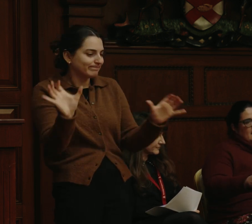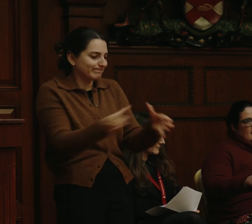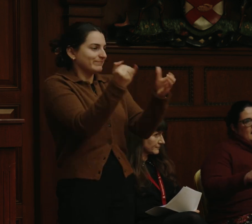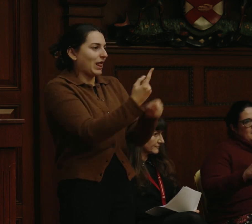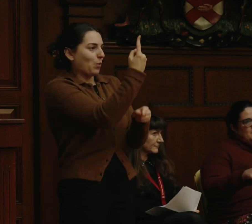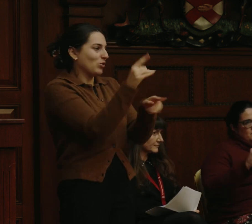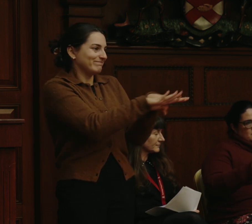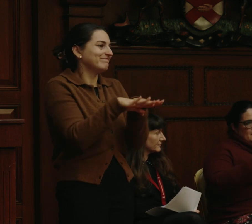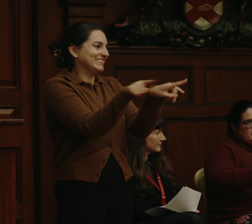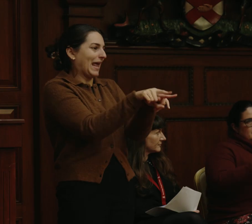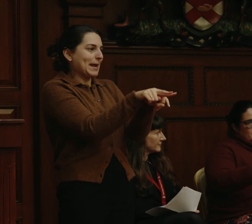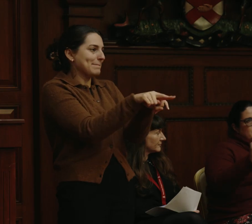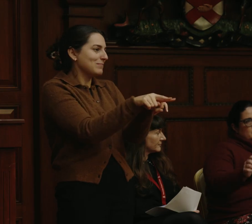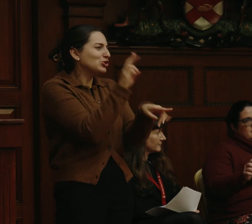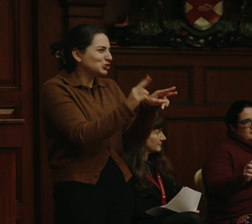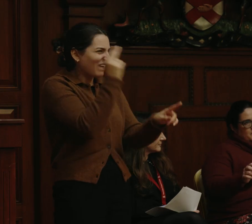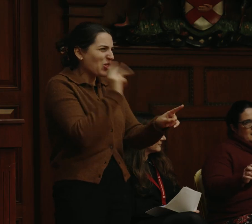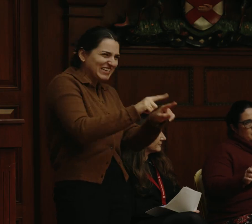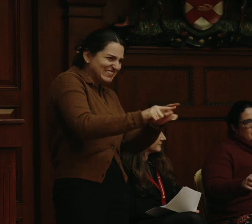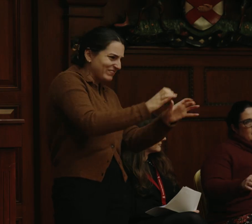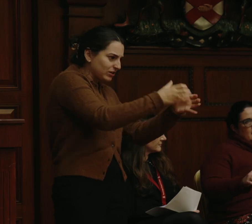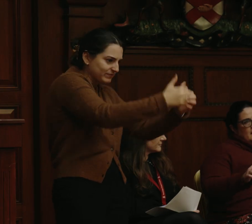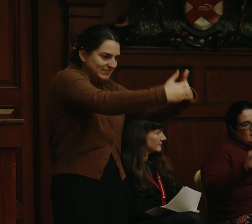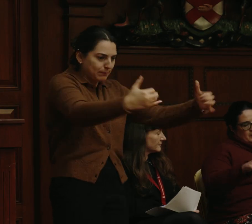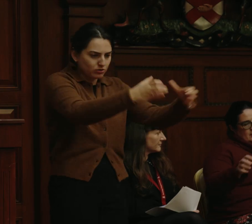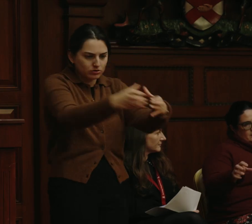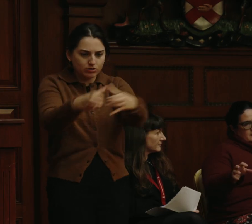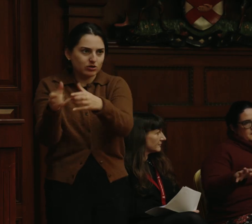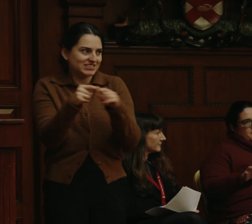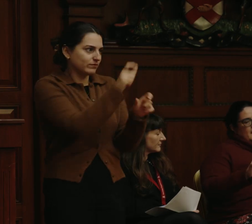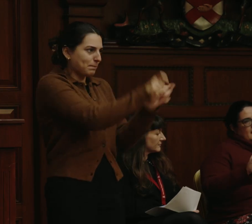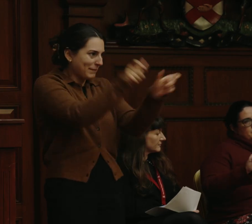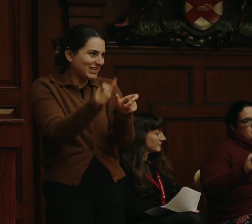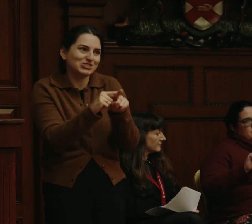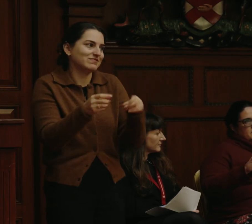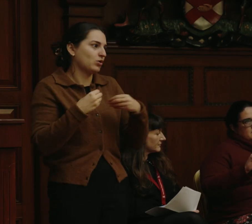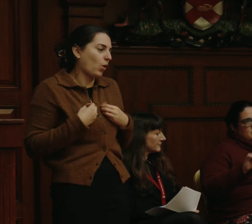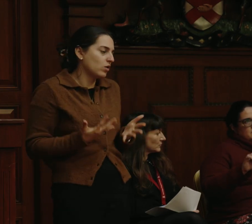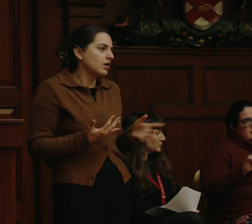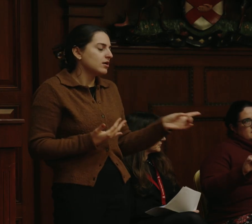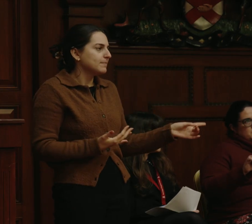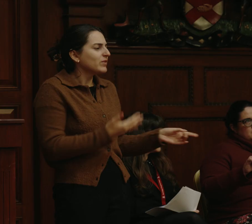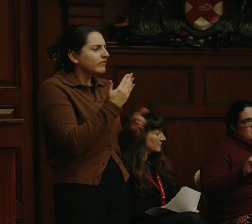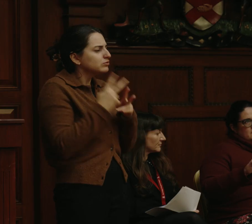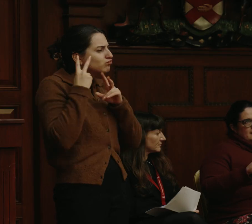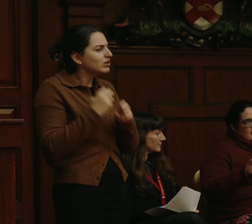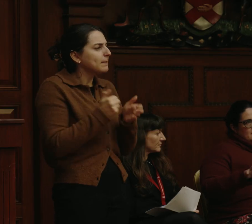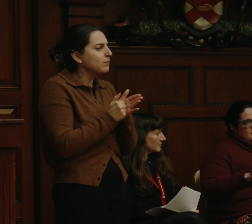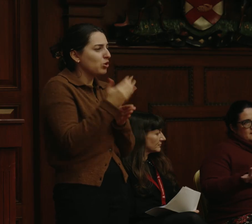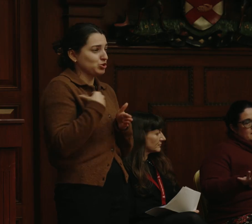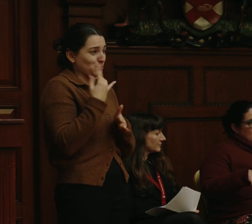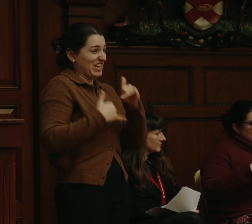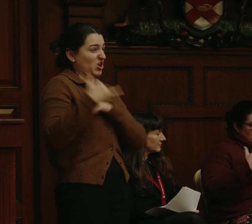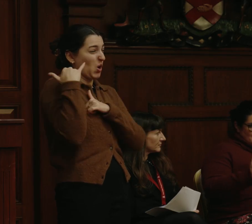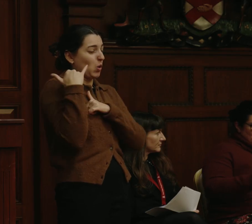entity, and maybe we should be looking at different subsets of patients. So there was some research published only in the last